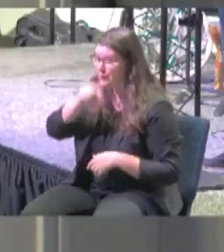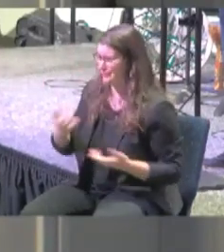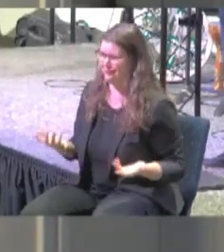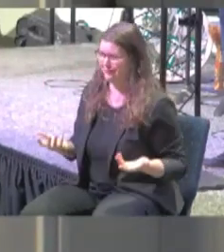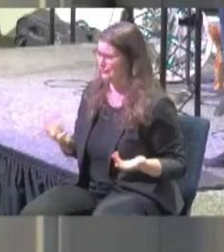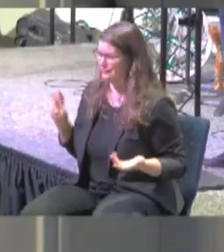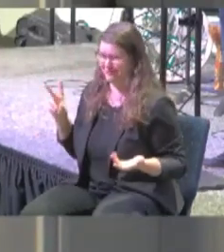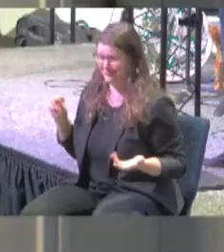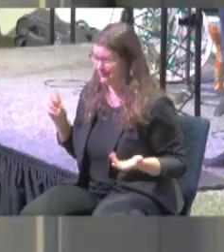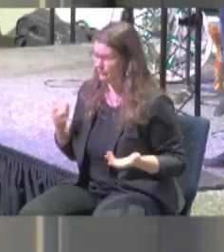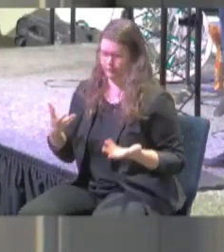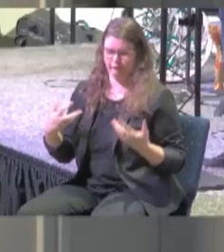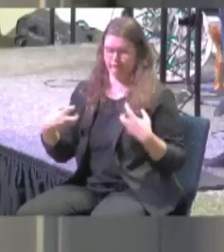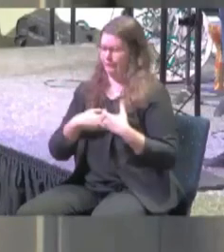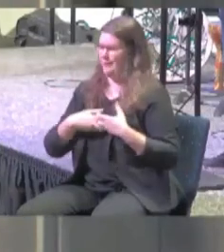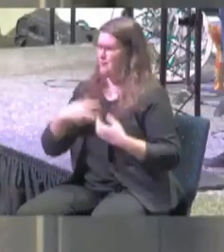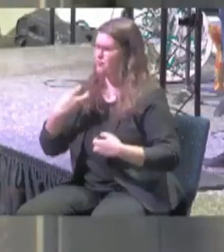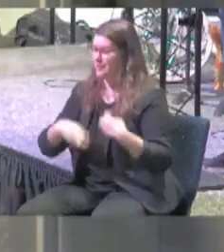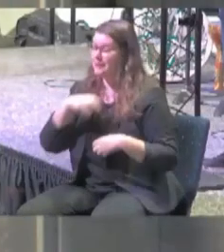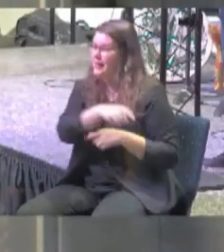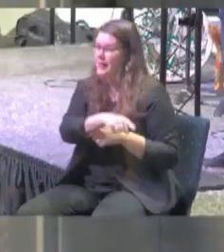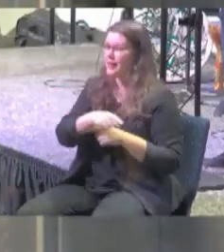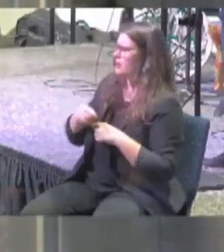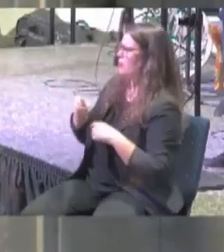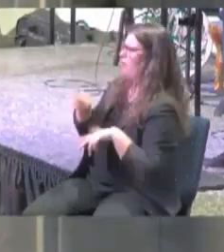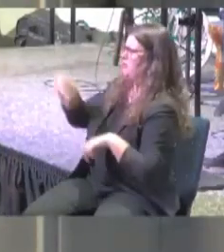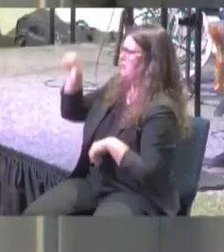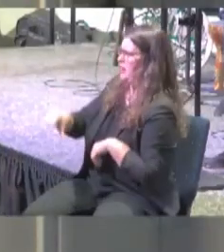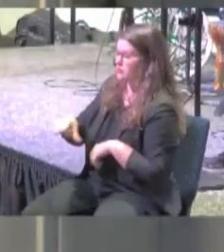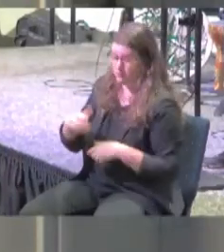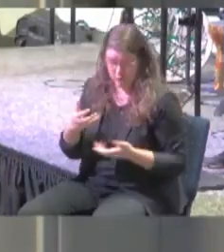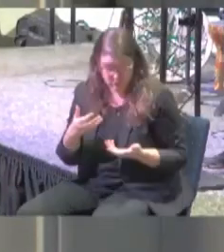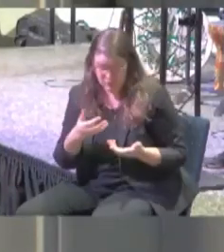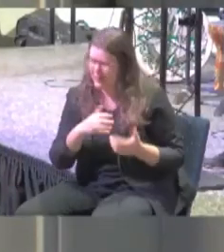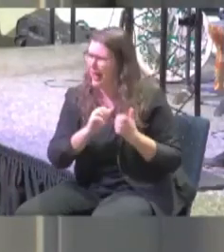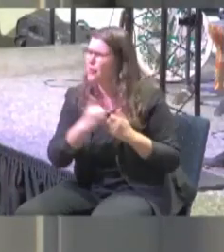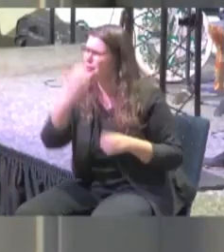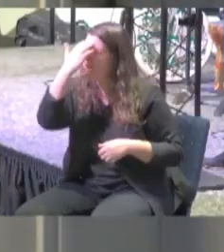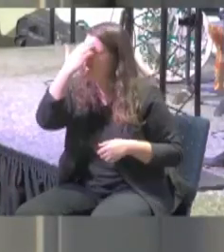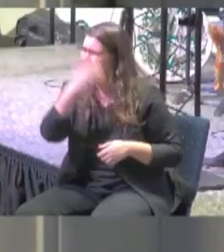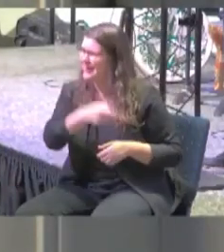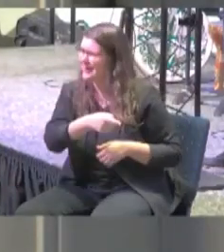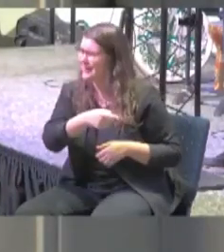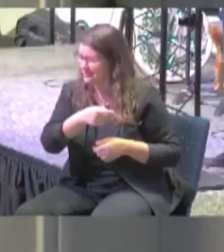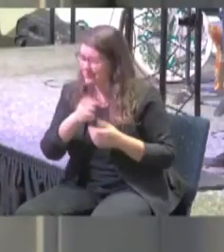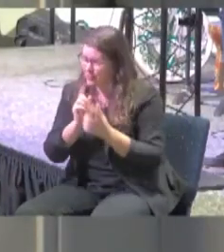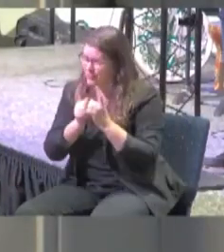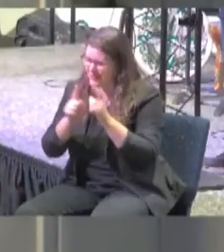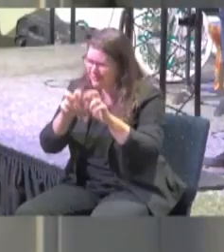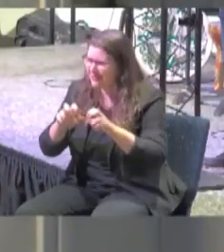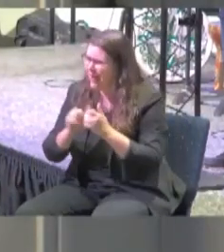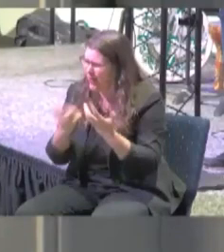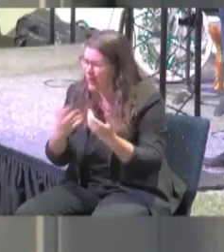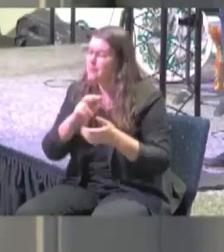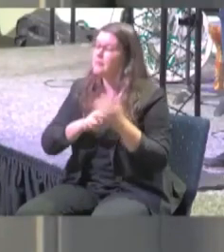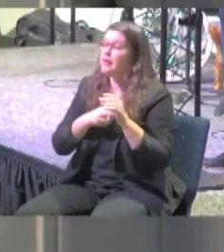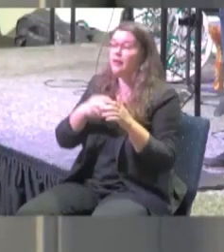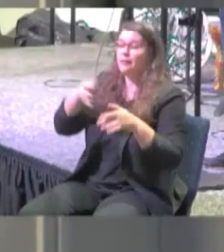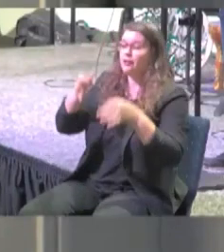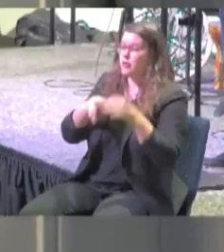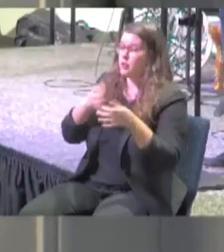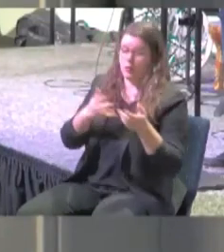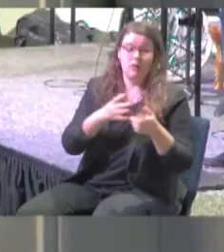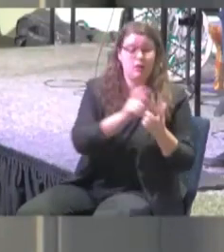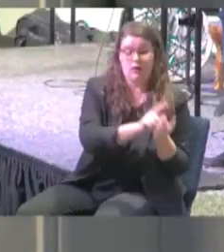in our business. They're not in a position to assess the translation itself, actually, so at most, they're just judging the receptor text.